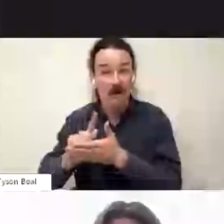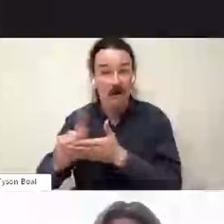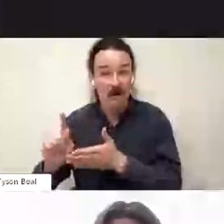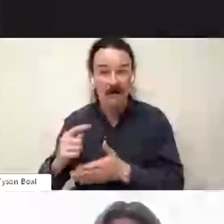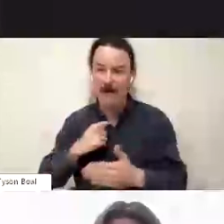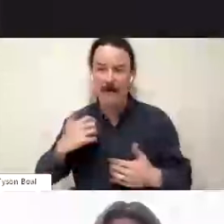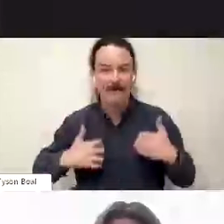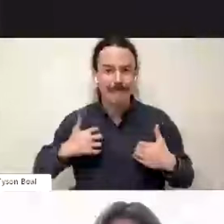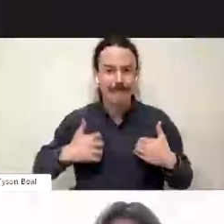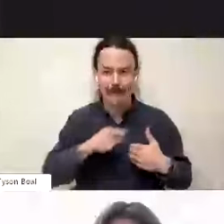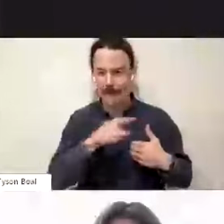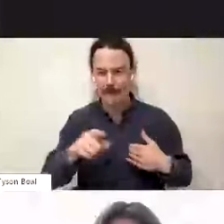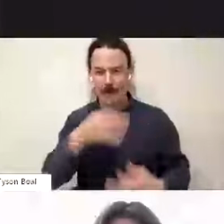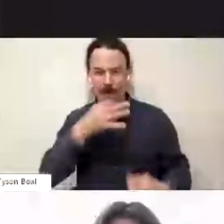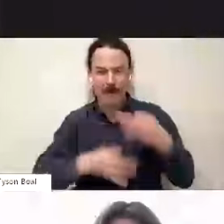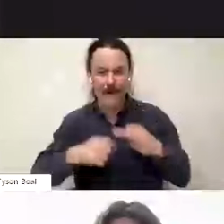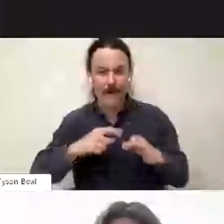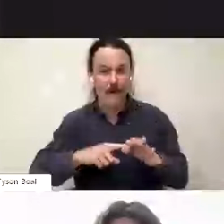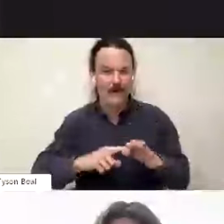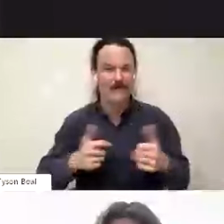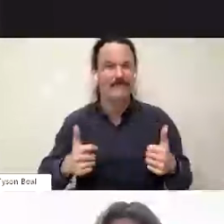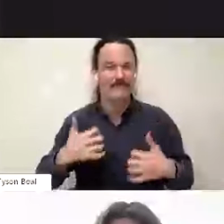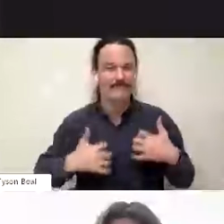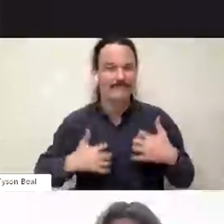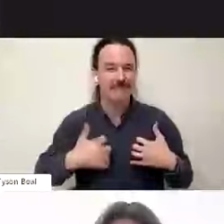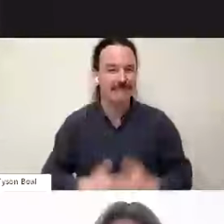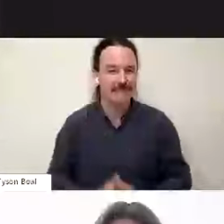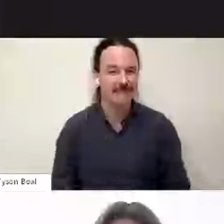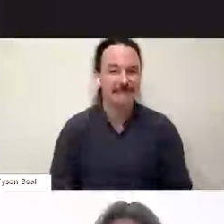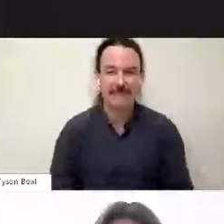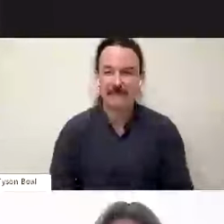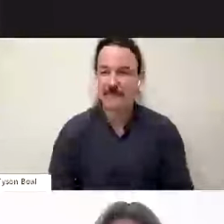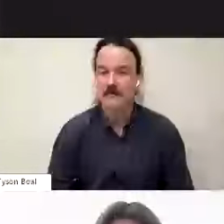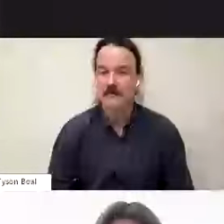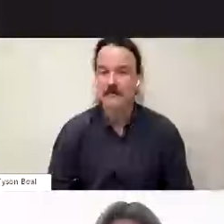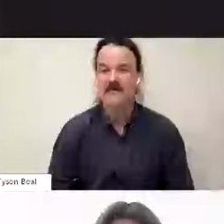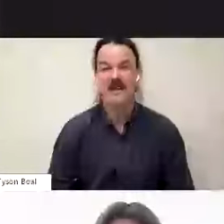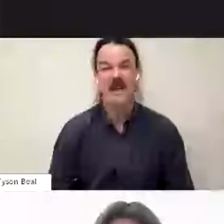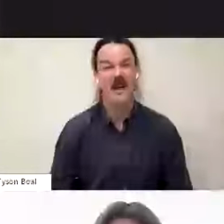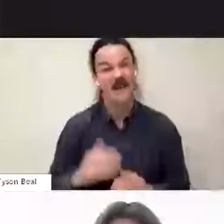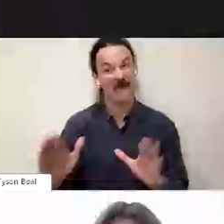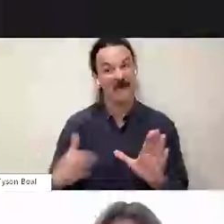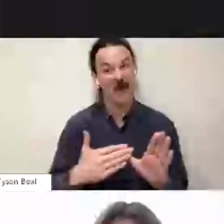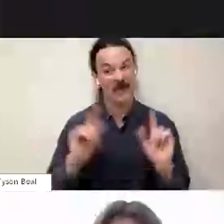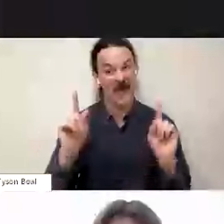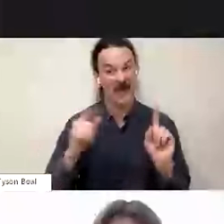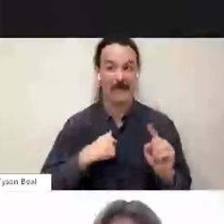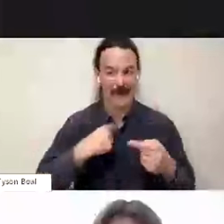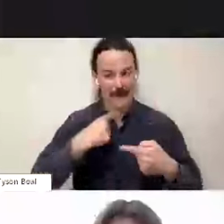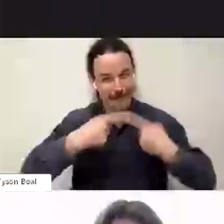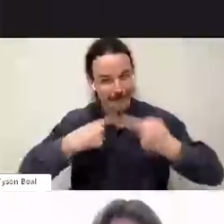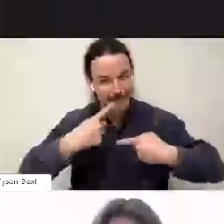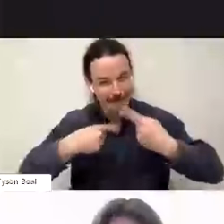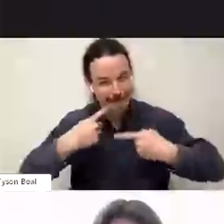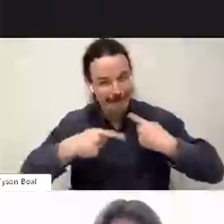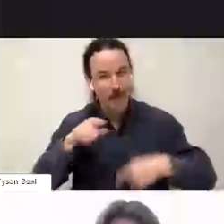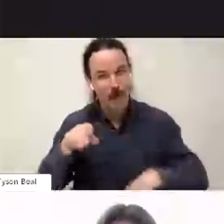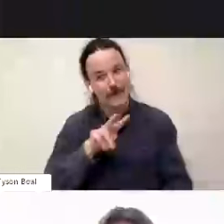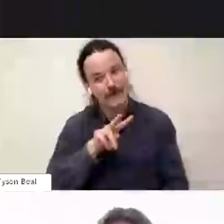your questions. I think a lot of this early part of the session will be me talking at you. I prefer to have